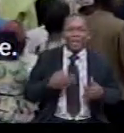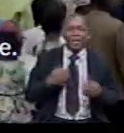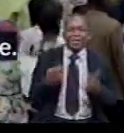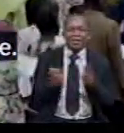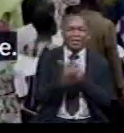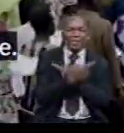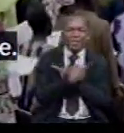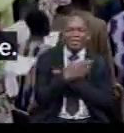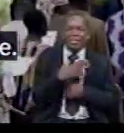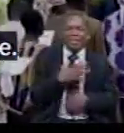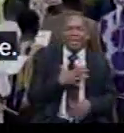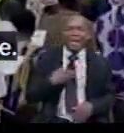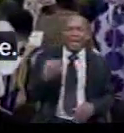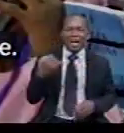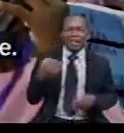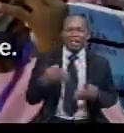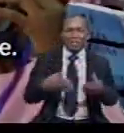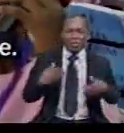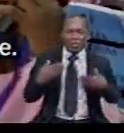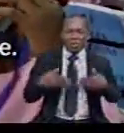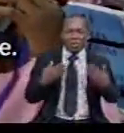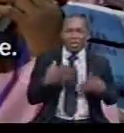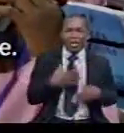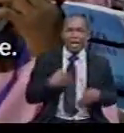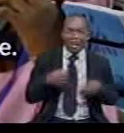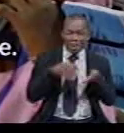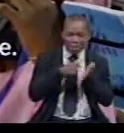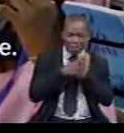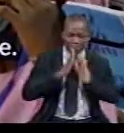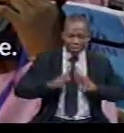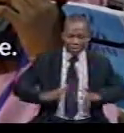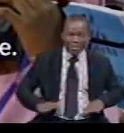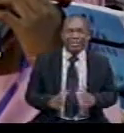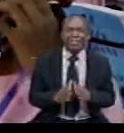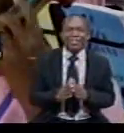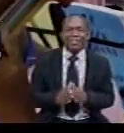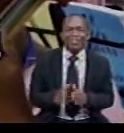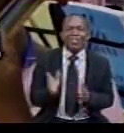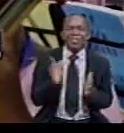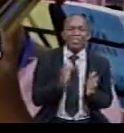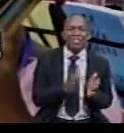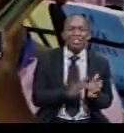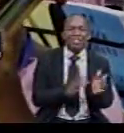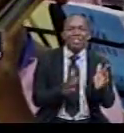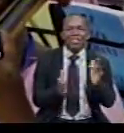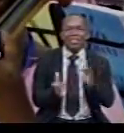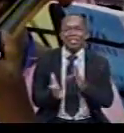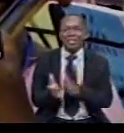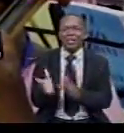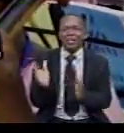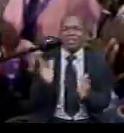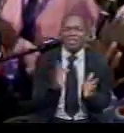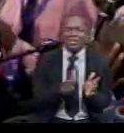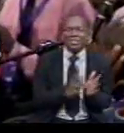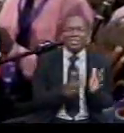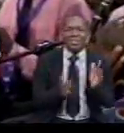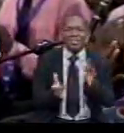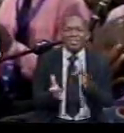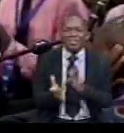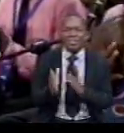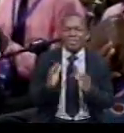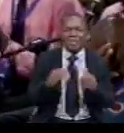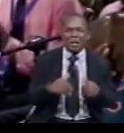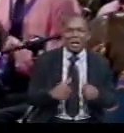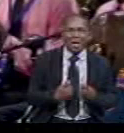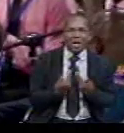and rest and joy and peace. Jesus,